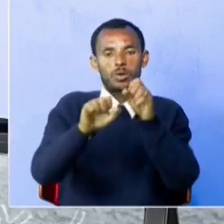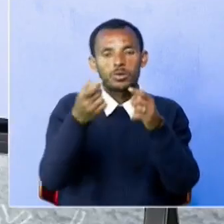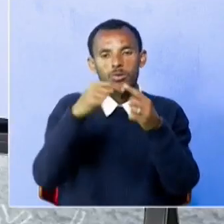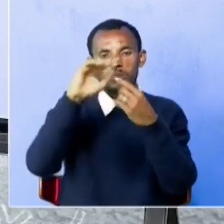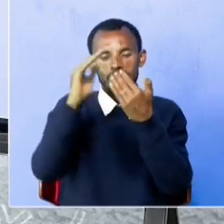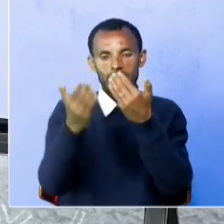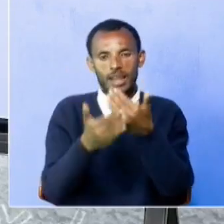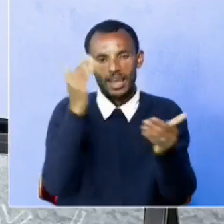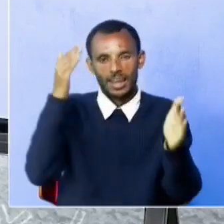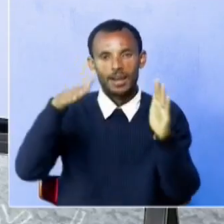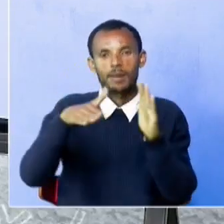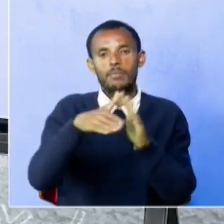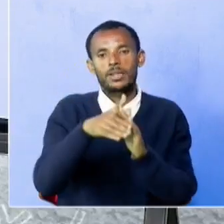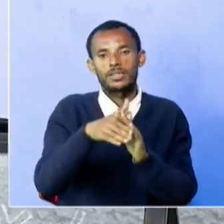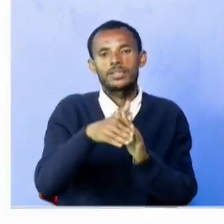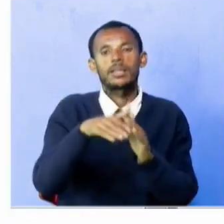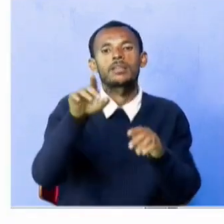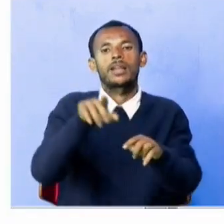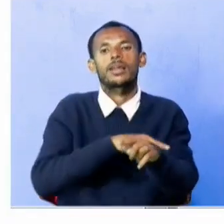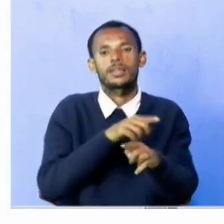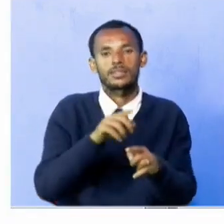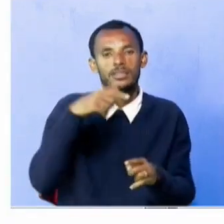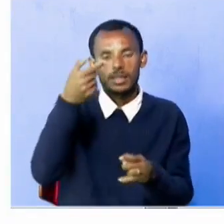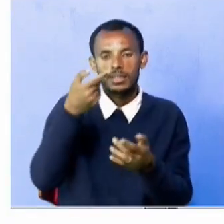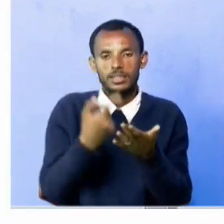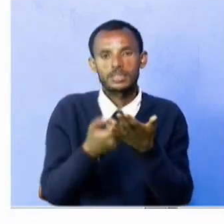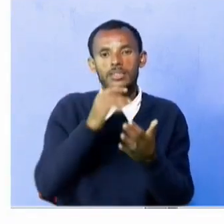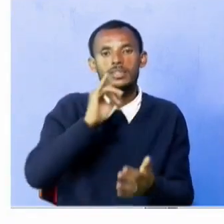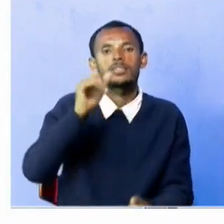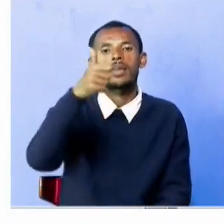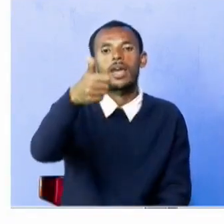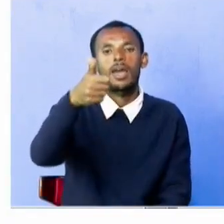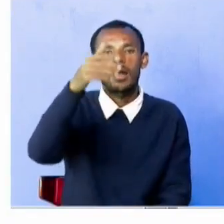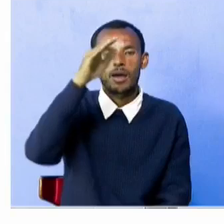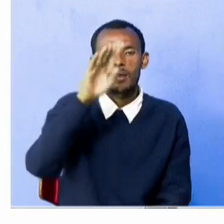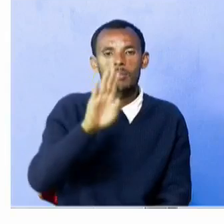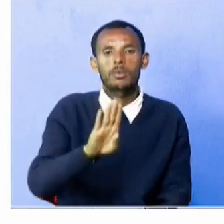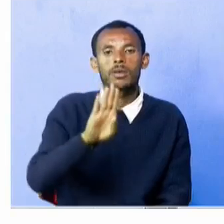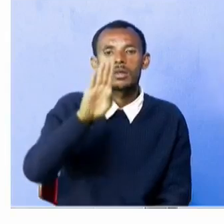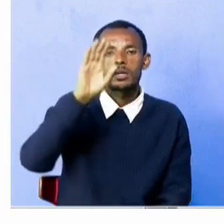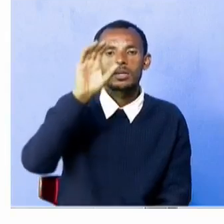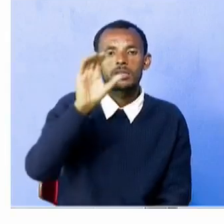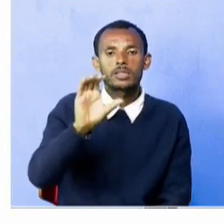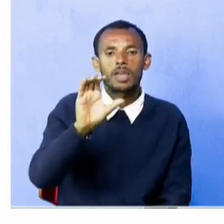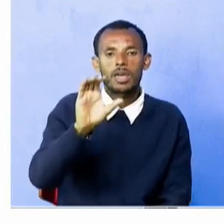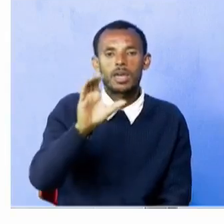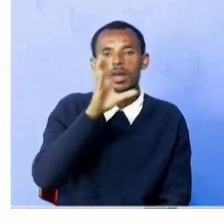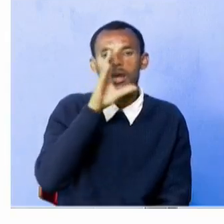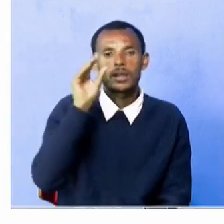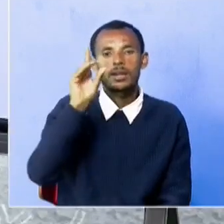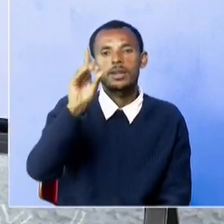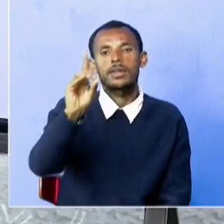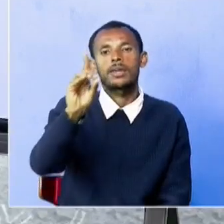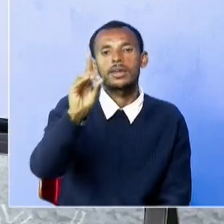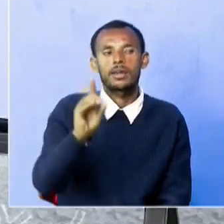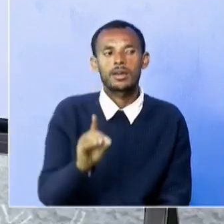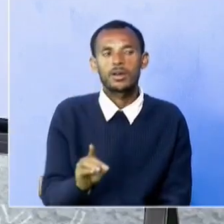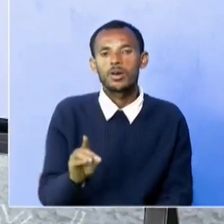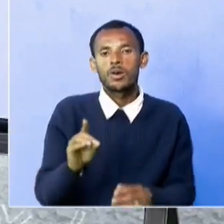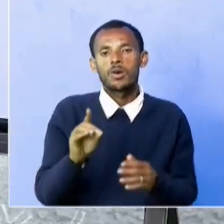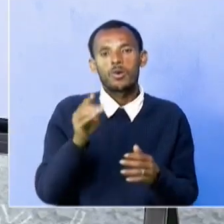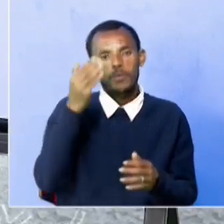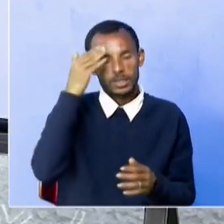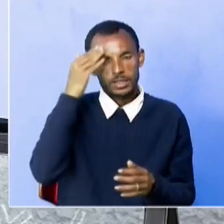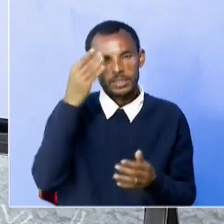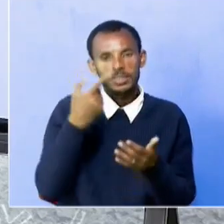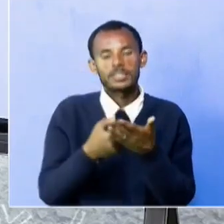easily represent the lengths, say this is A, B, C, and D. Obviously,